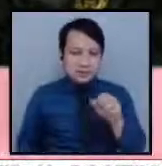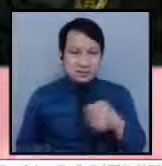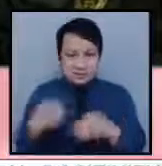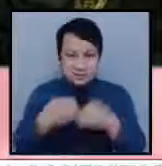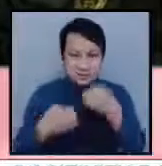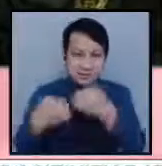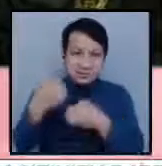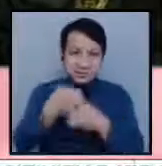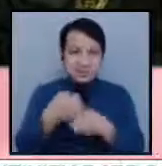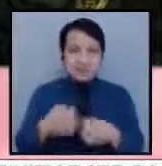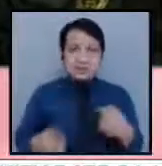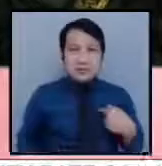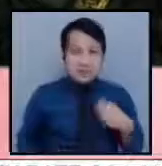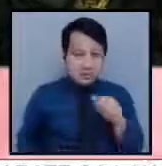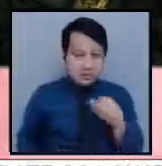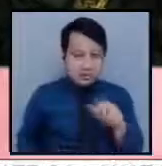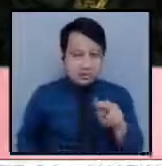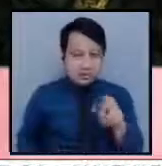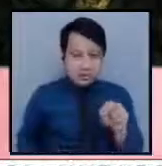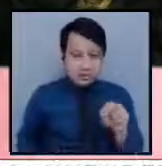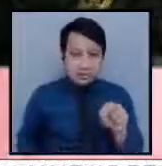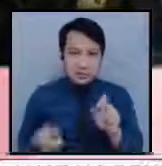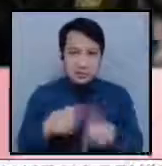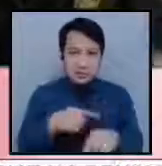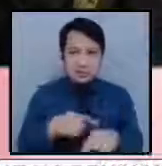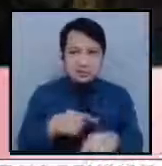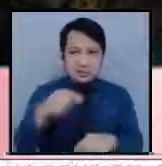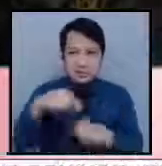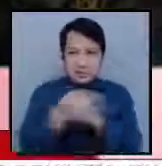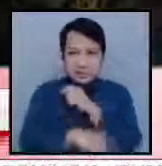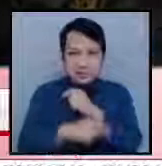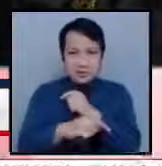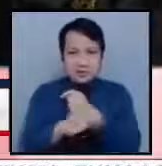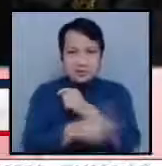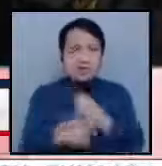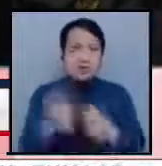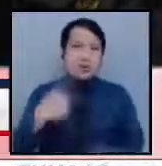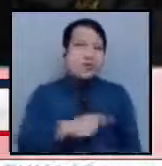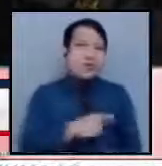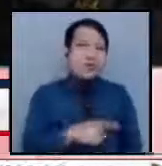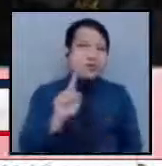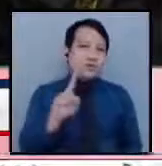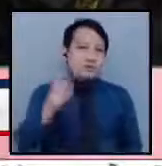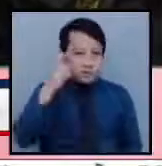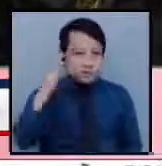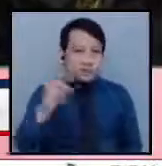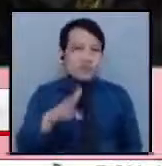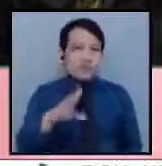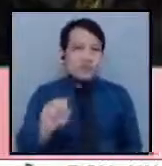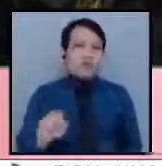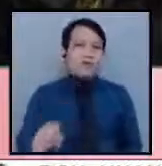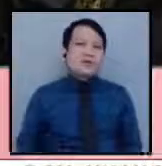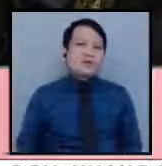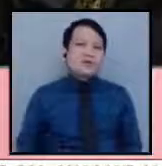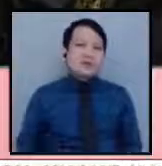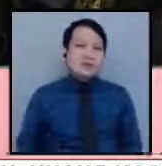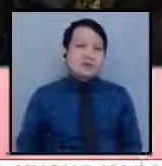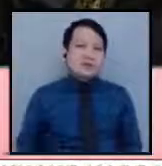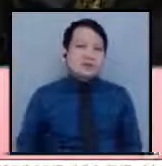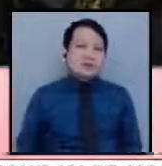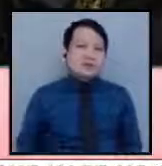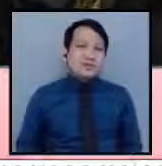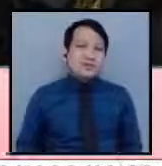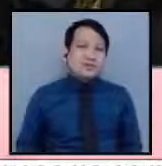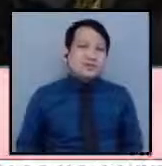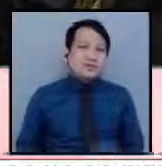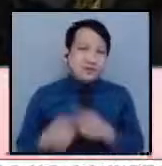Aldrin Villapanto, 18 years old from Chao, Quezon Province. And we are One Dream Boys! Nice to meet you all, One